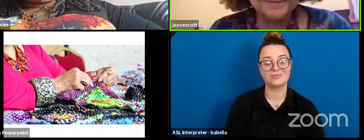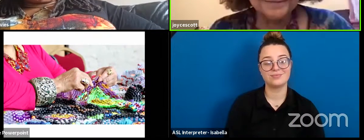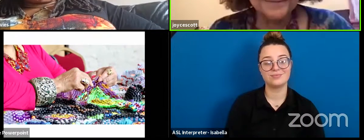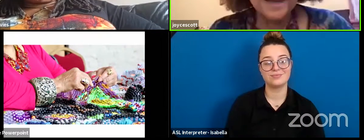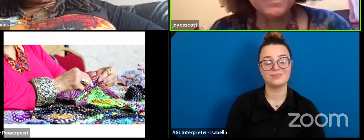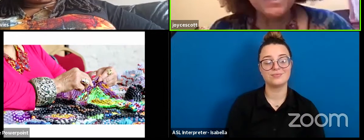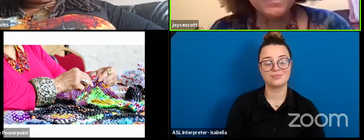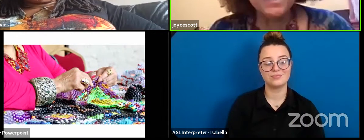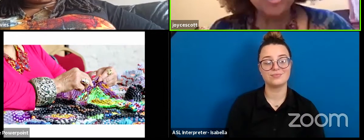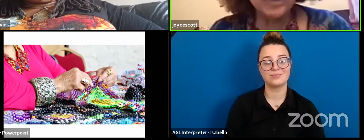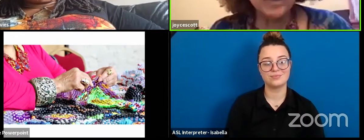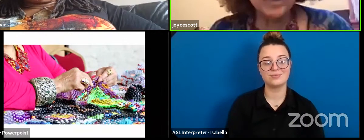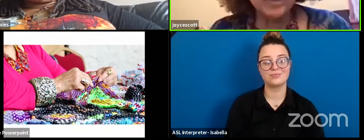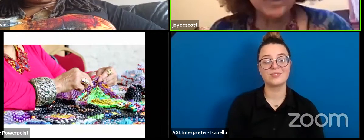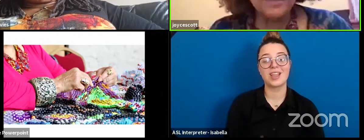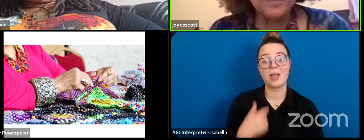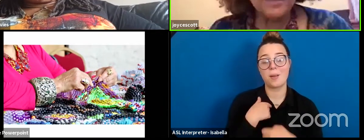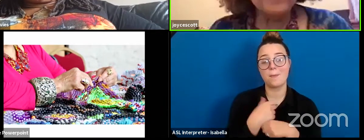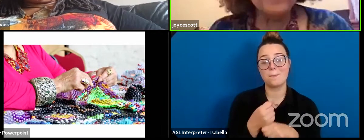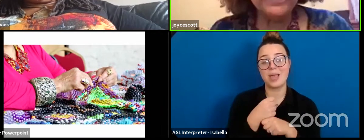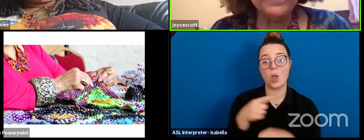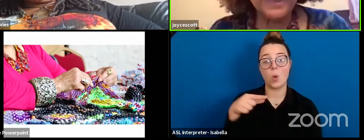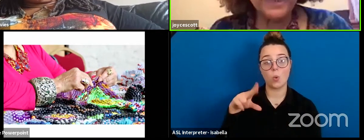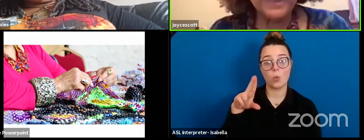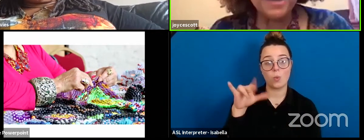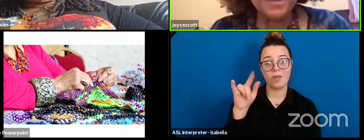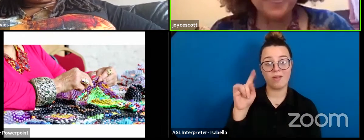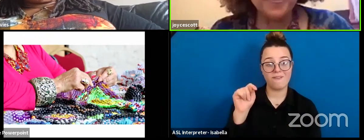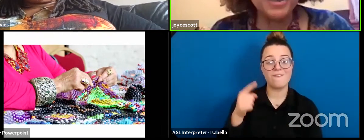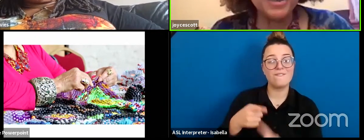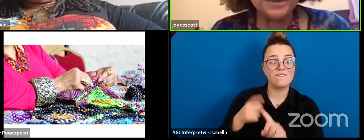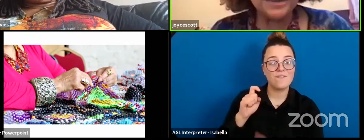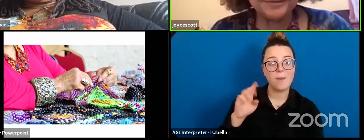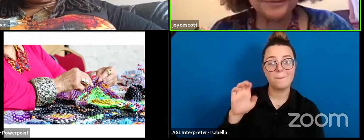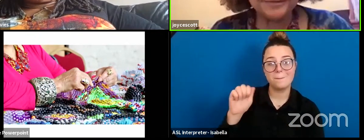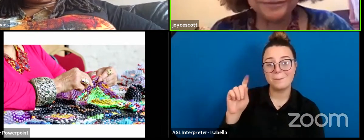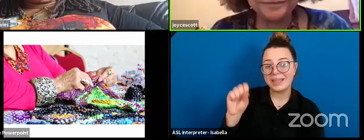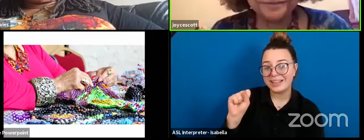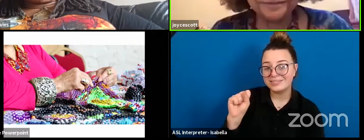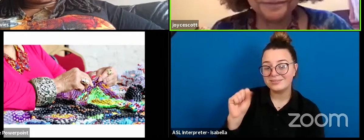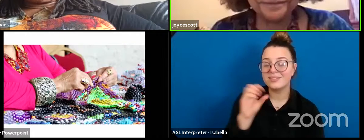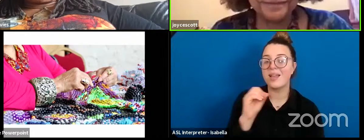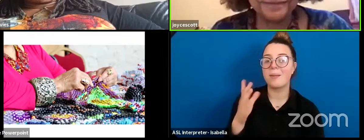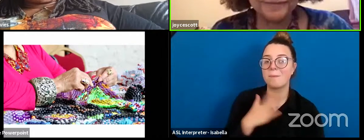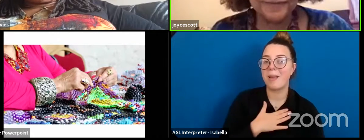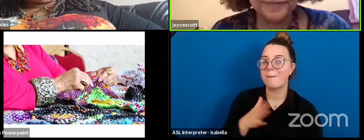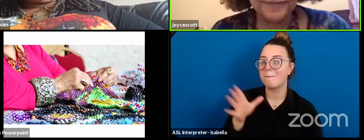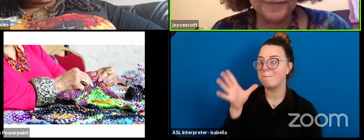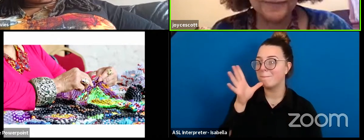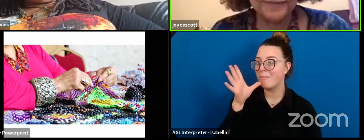I made a quilt out of beads and my mother's knots.